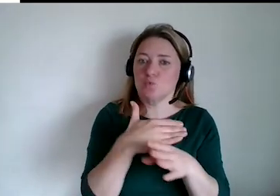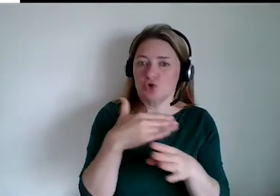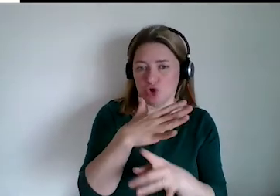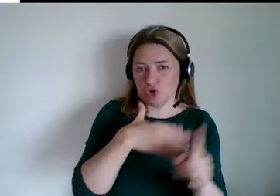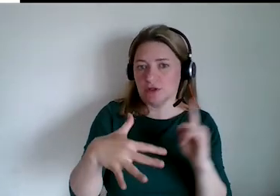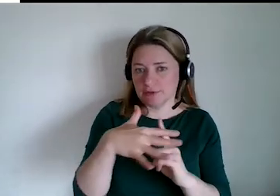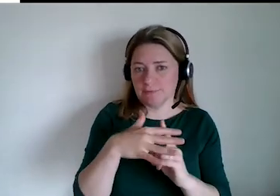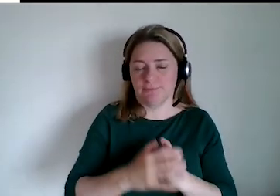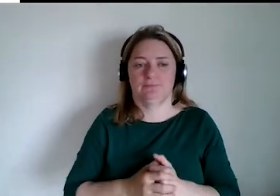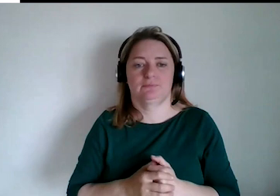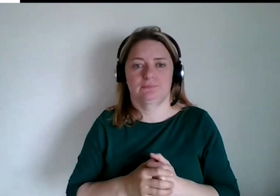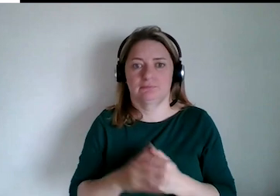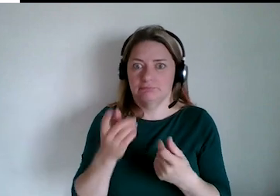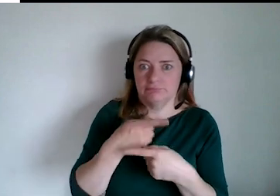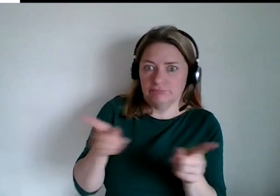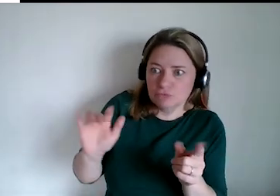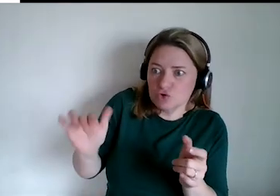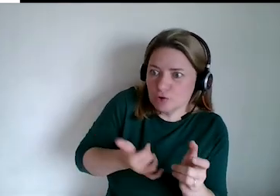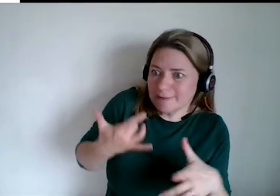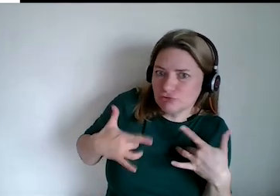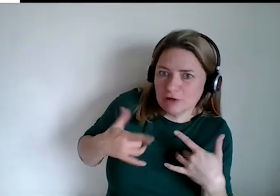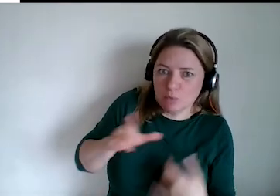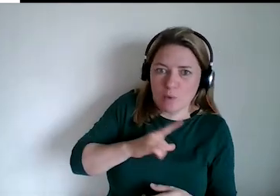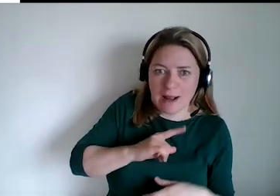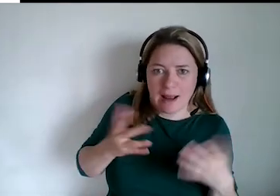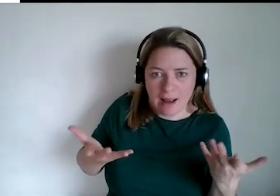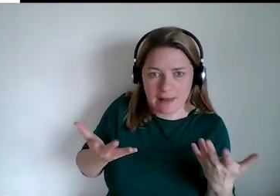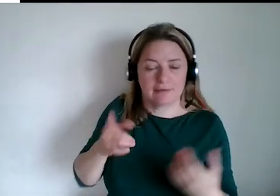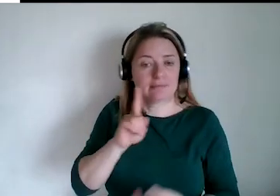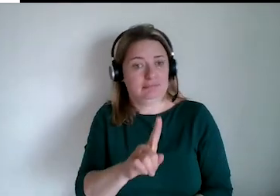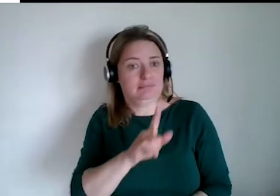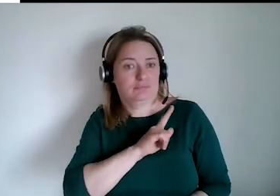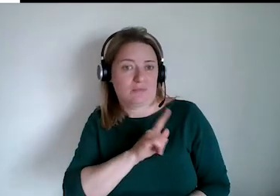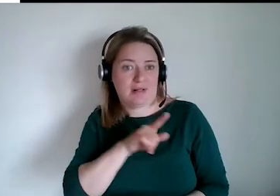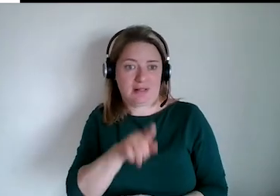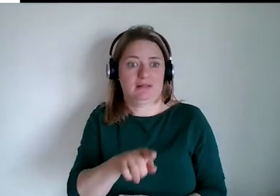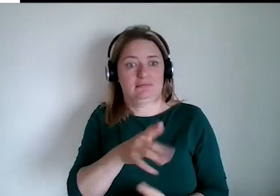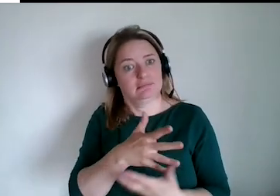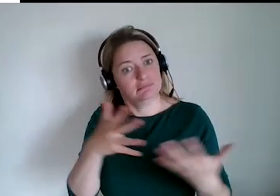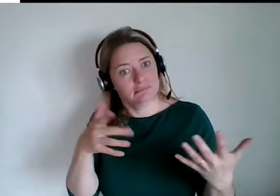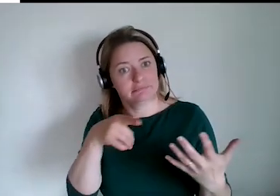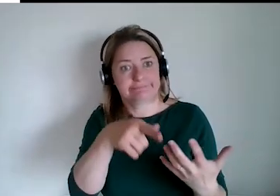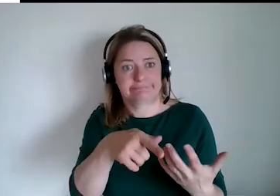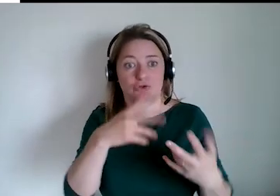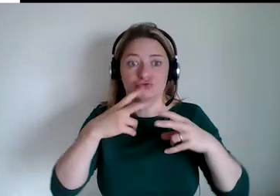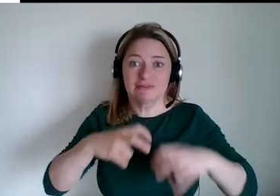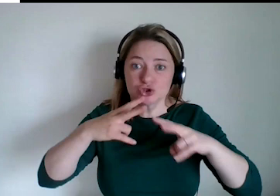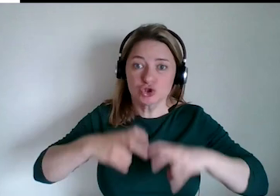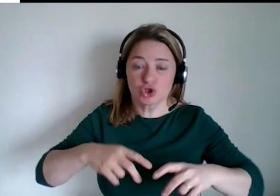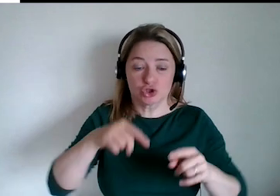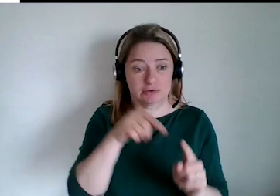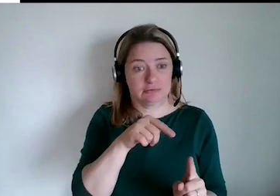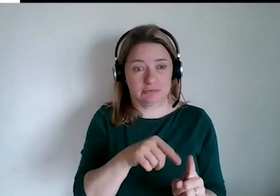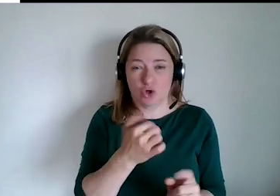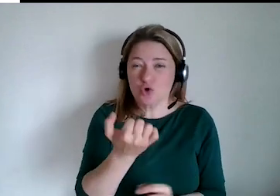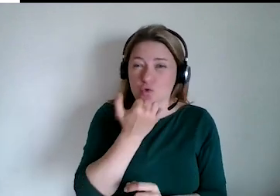why should you be interested? And one of the things in research generally is that numbers still in